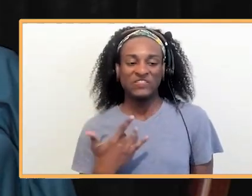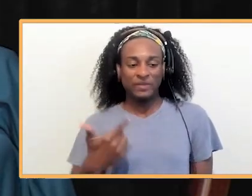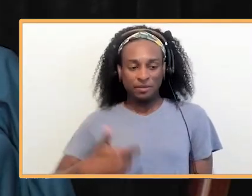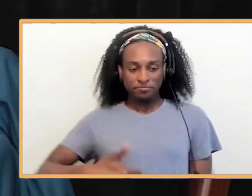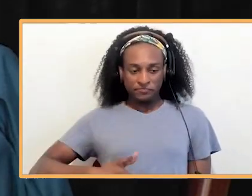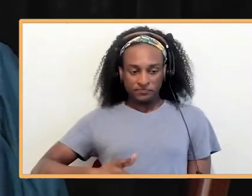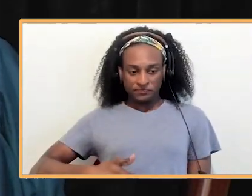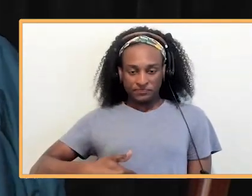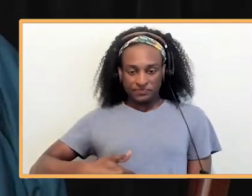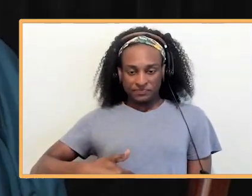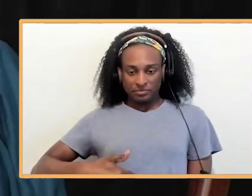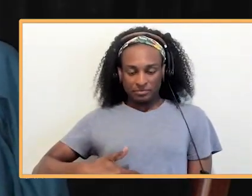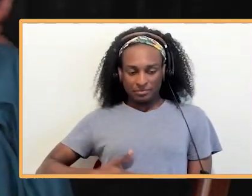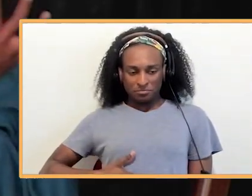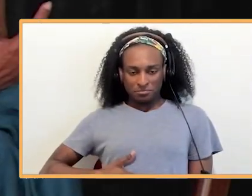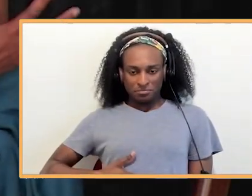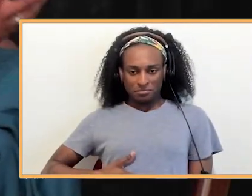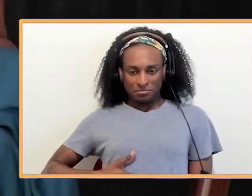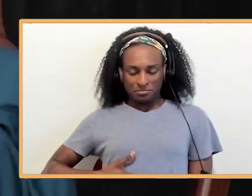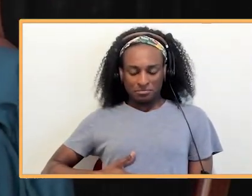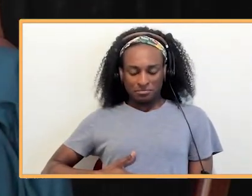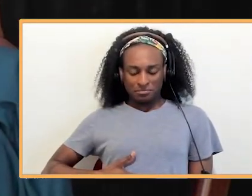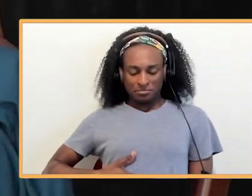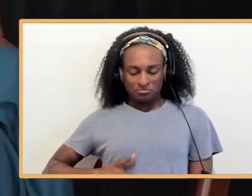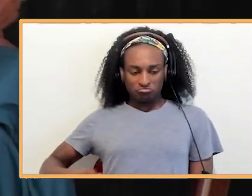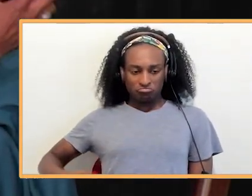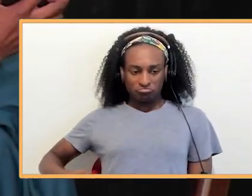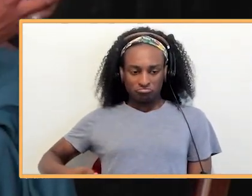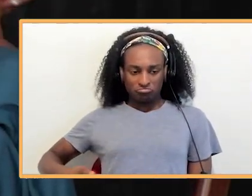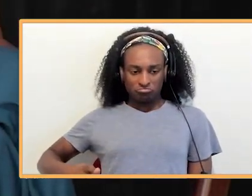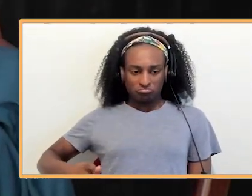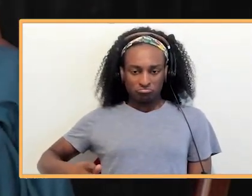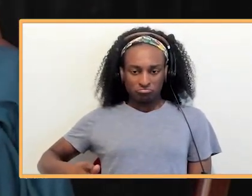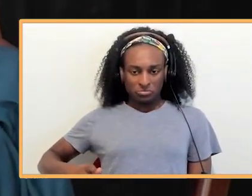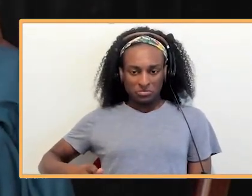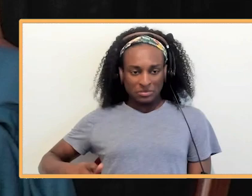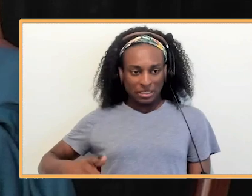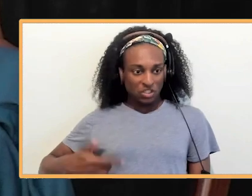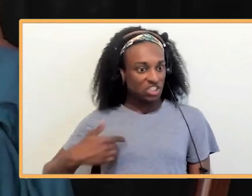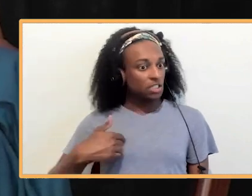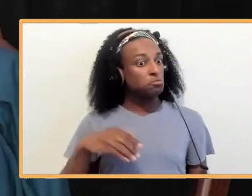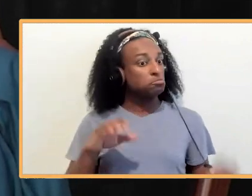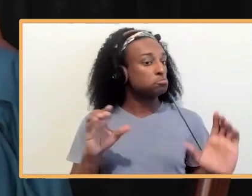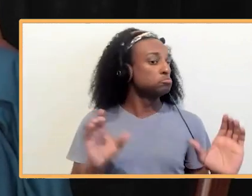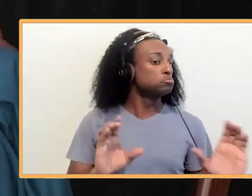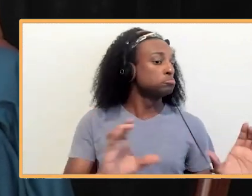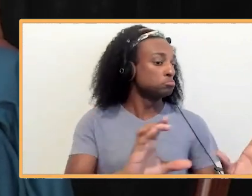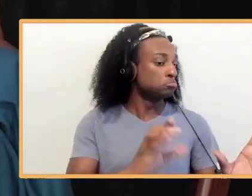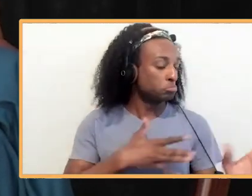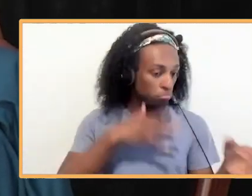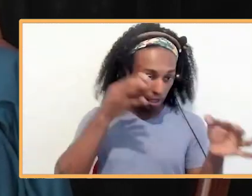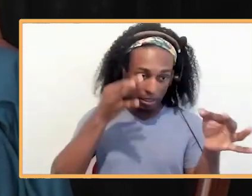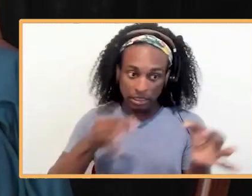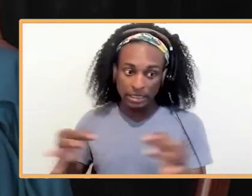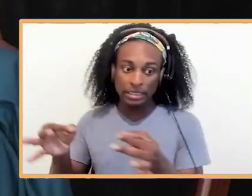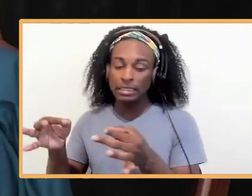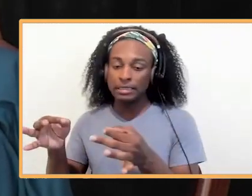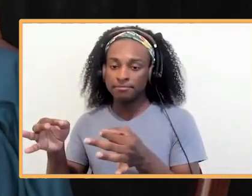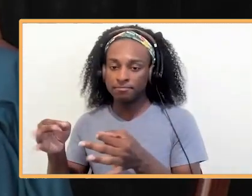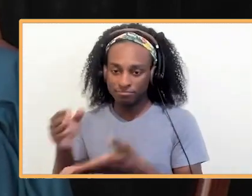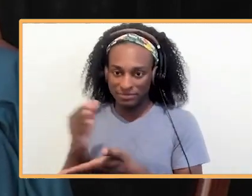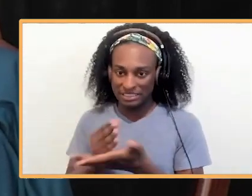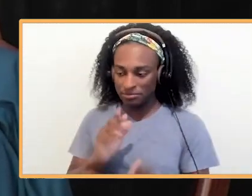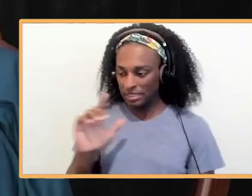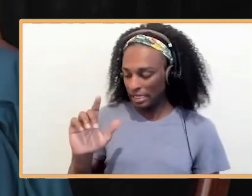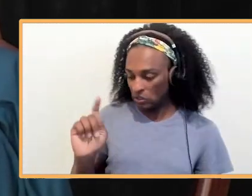When I feel that my actions, the choice that I make, some of the LT people here that I've worked with recently, we